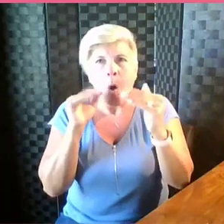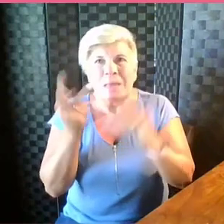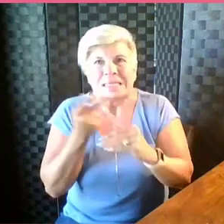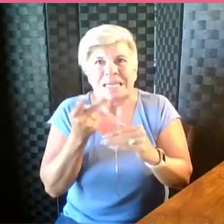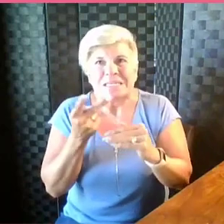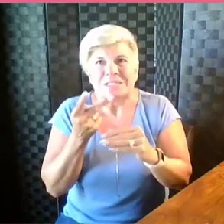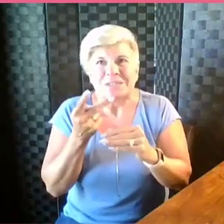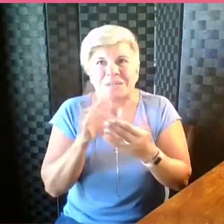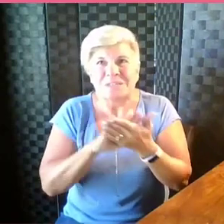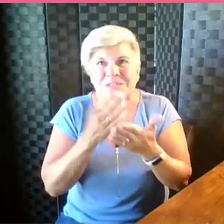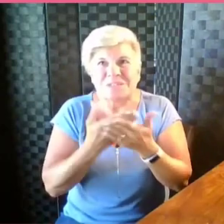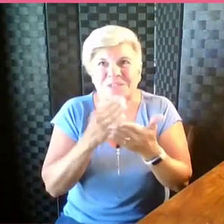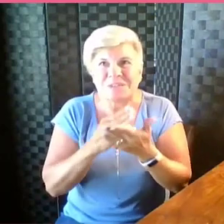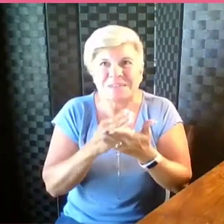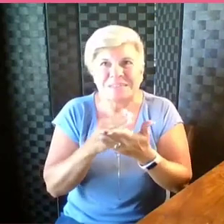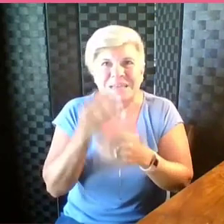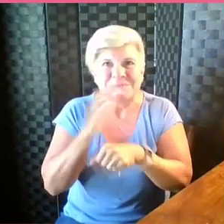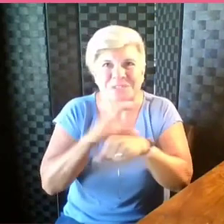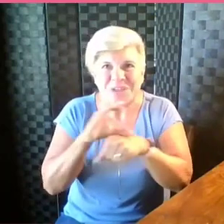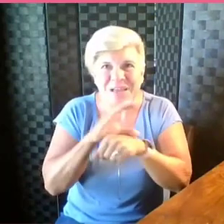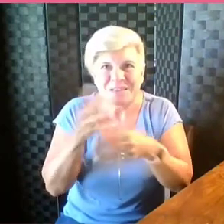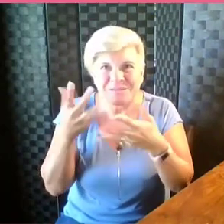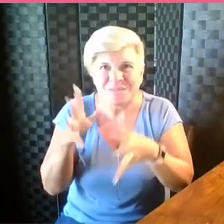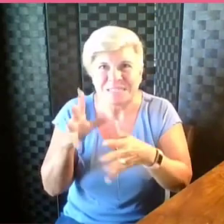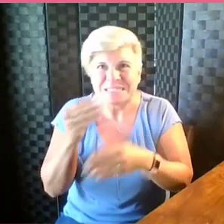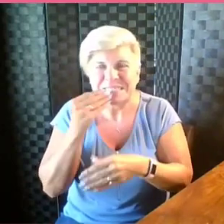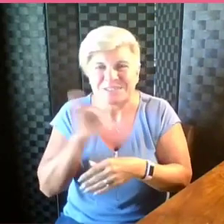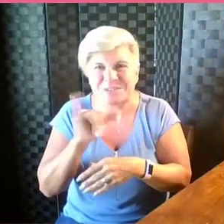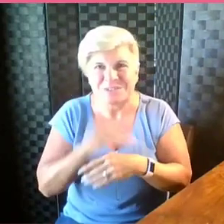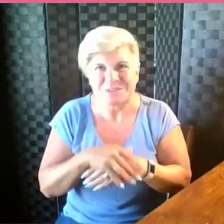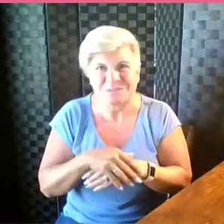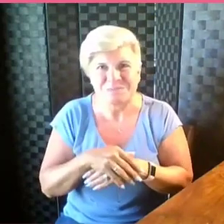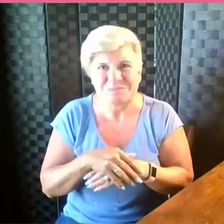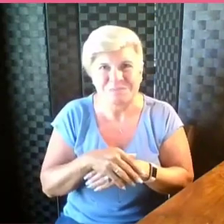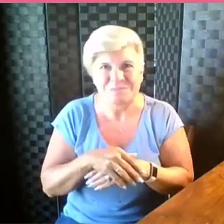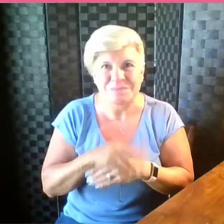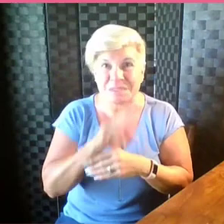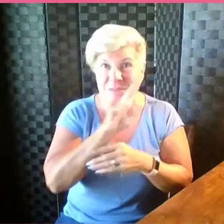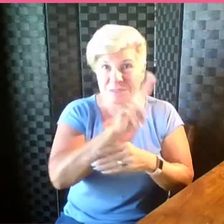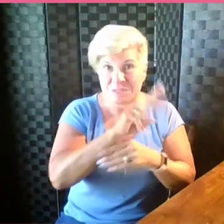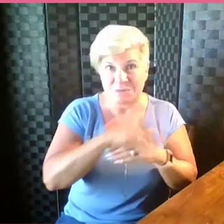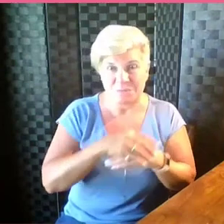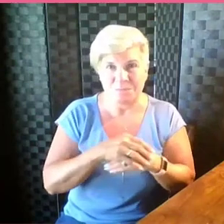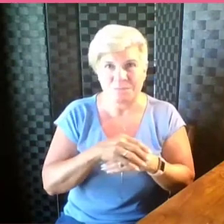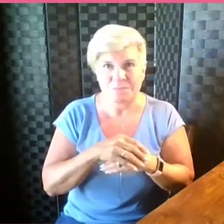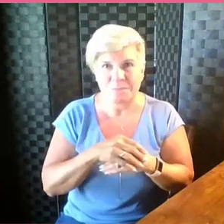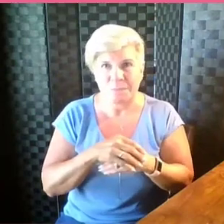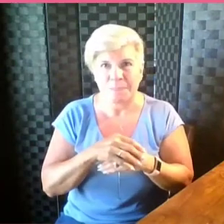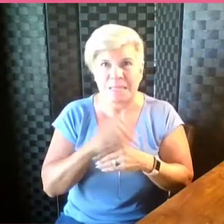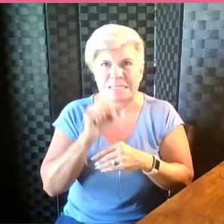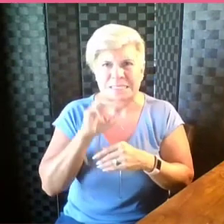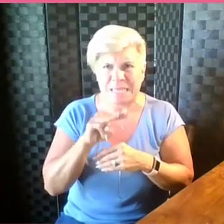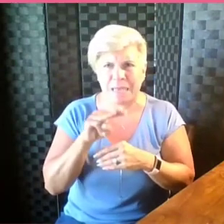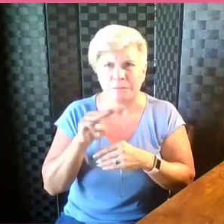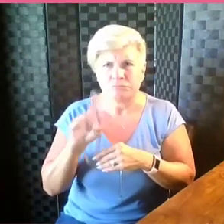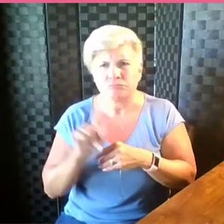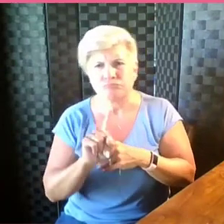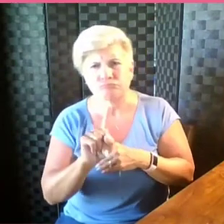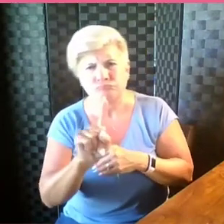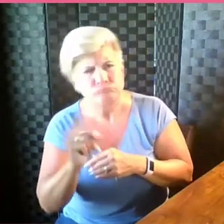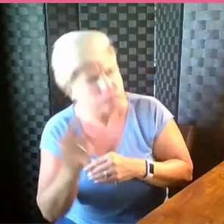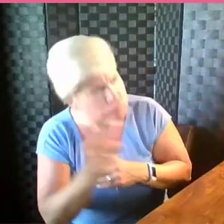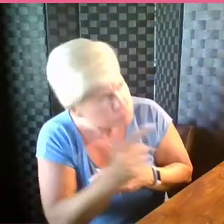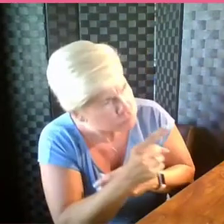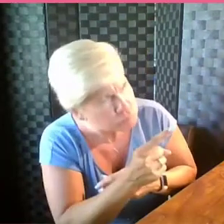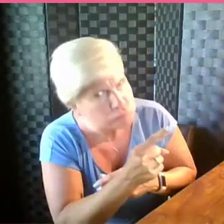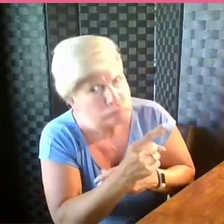too. Excerpt number 2. Sam turned the corner of the hallway and found a very